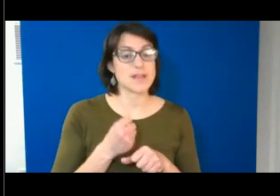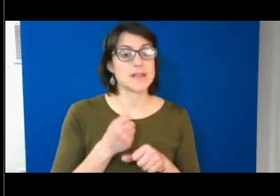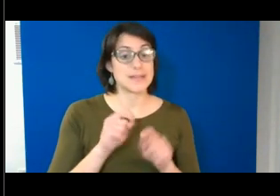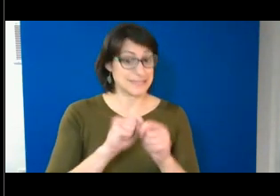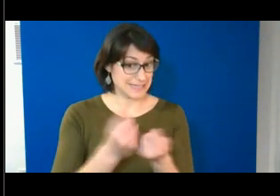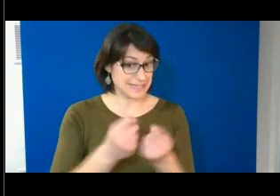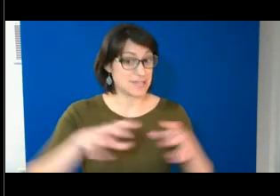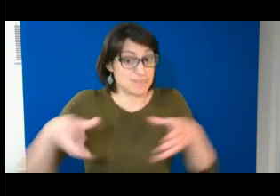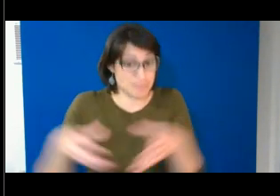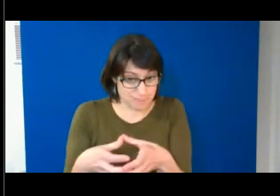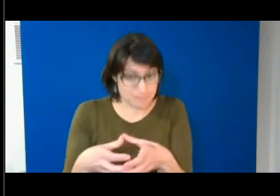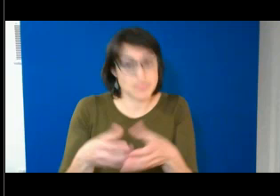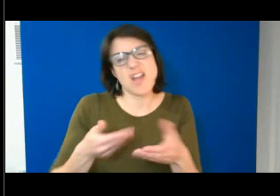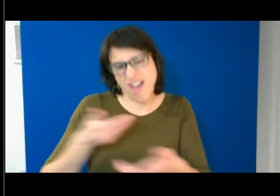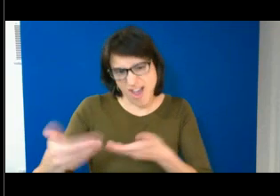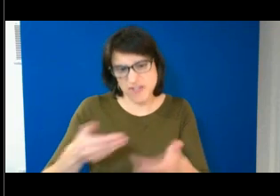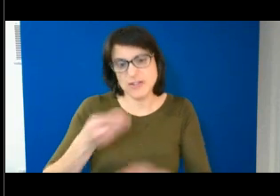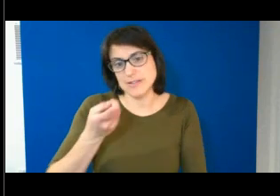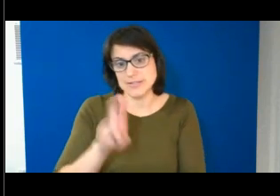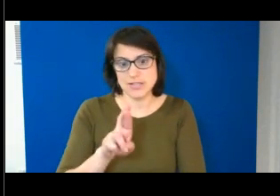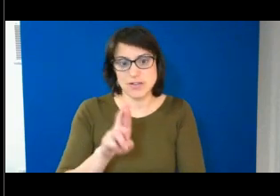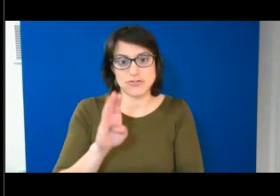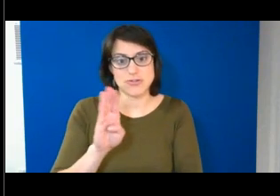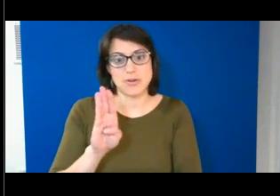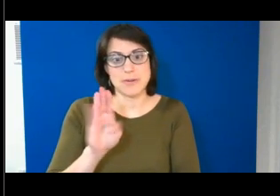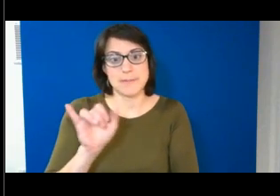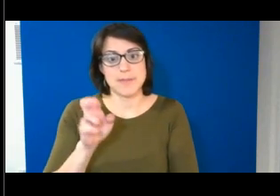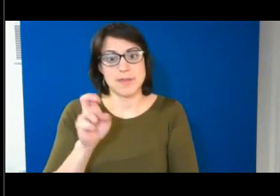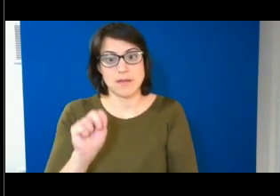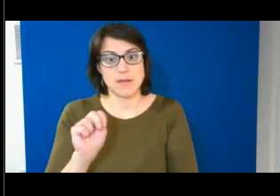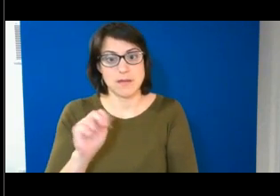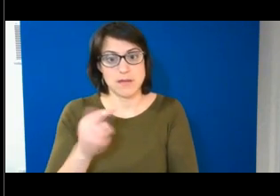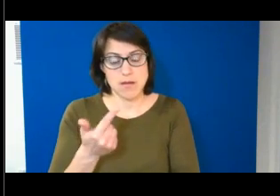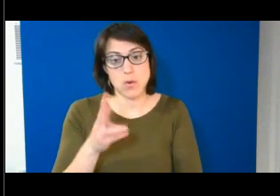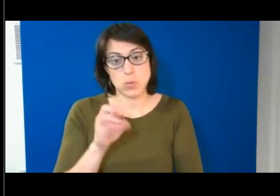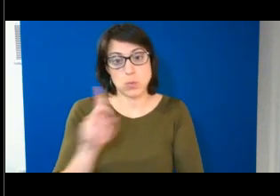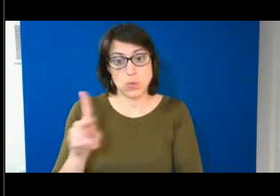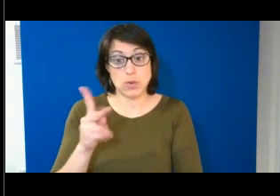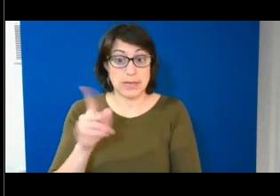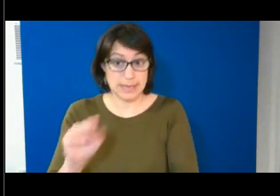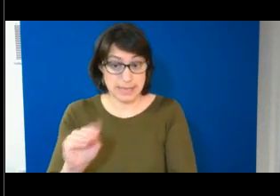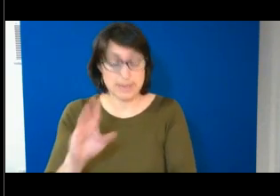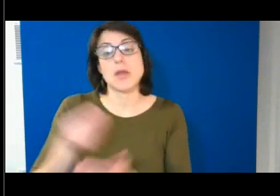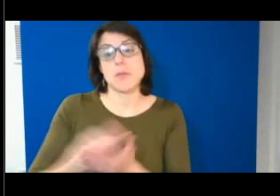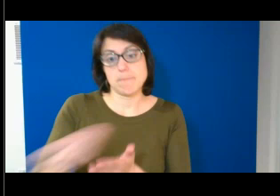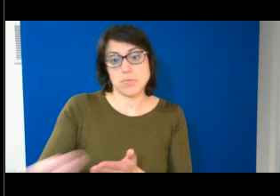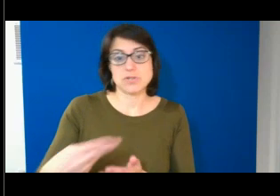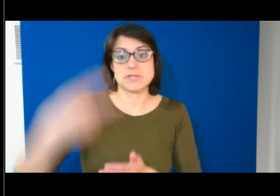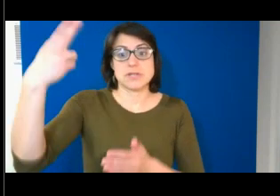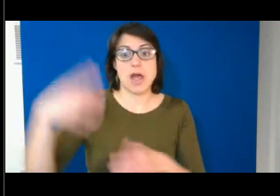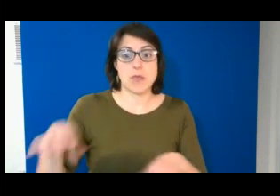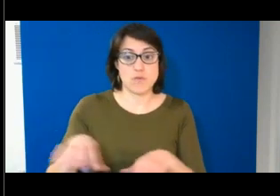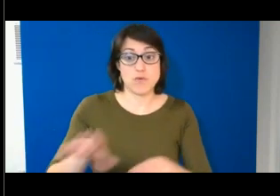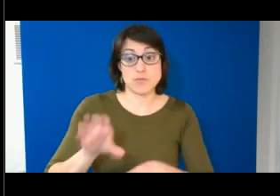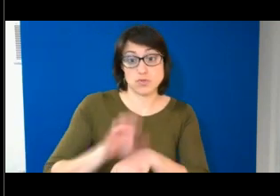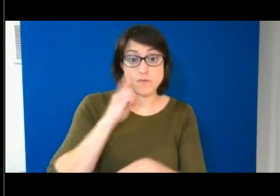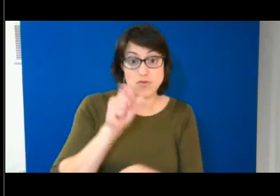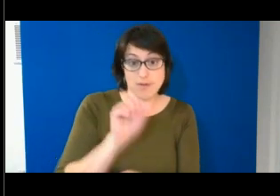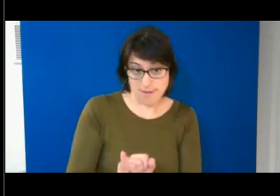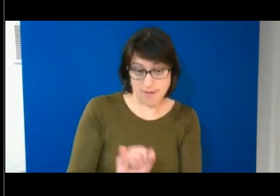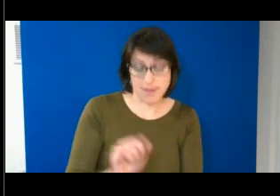postdoc Biwo Kim, and also we purchased a high performance computer for the AI, and also we started all the